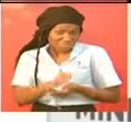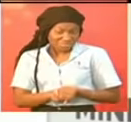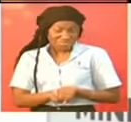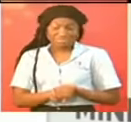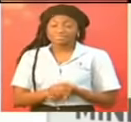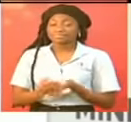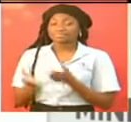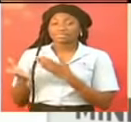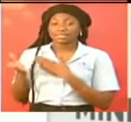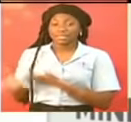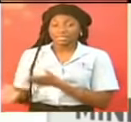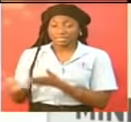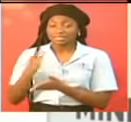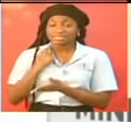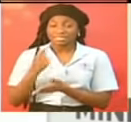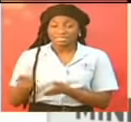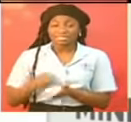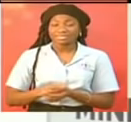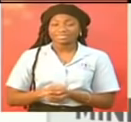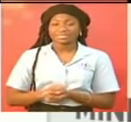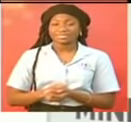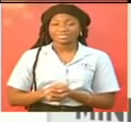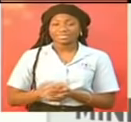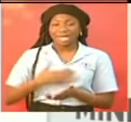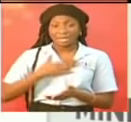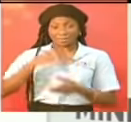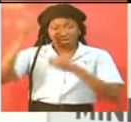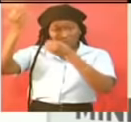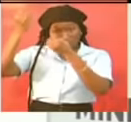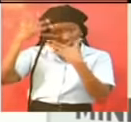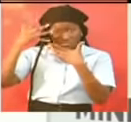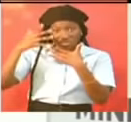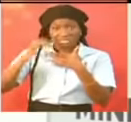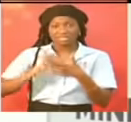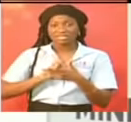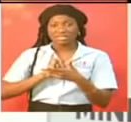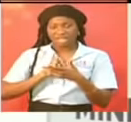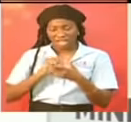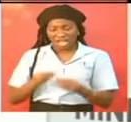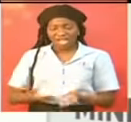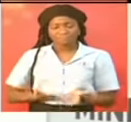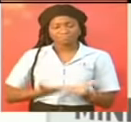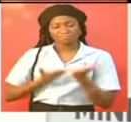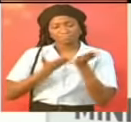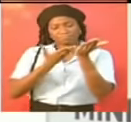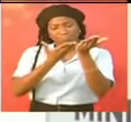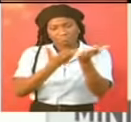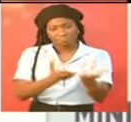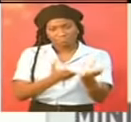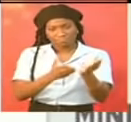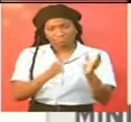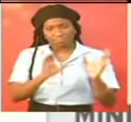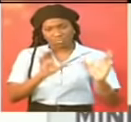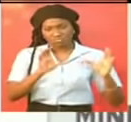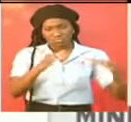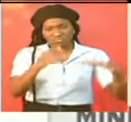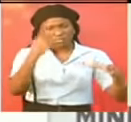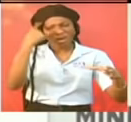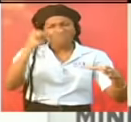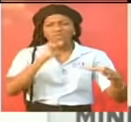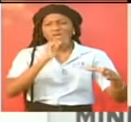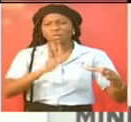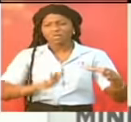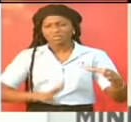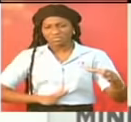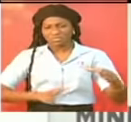Health to the National Immunization Technical Advisory Group, and they would have considered the information we provided.